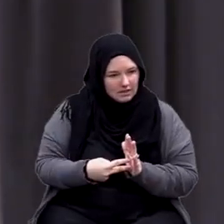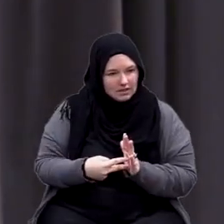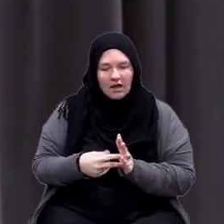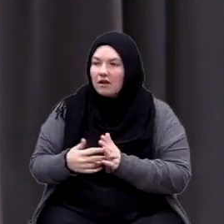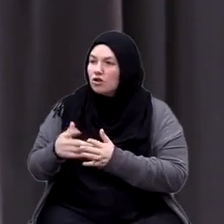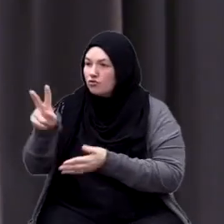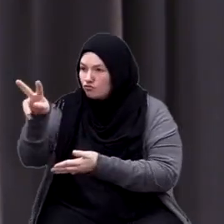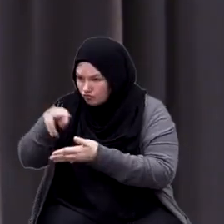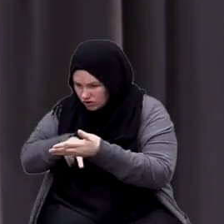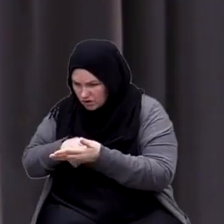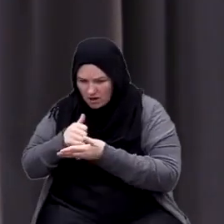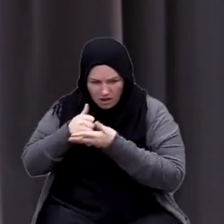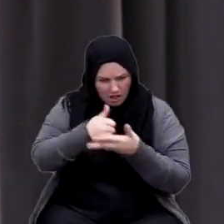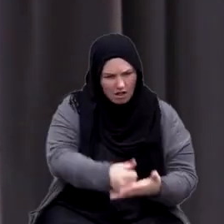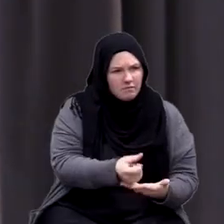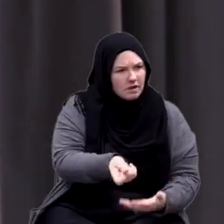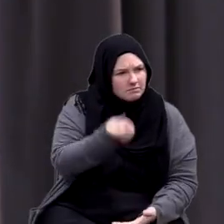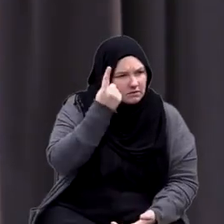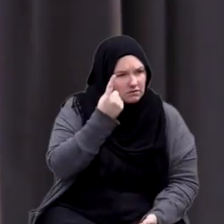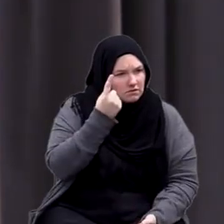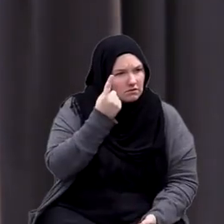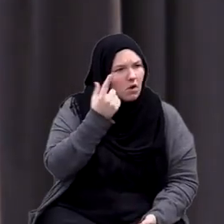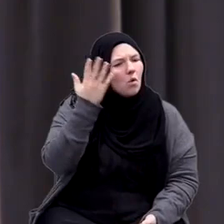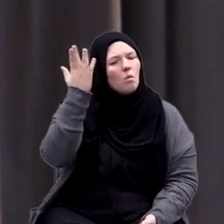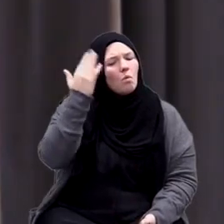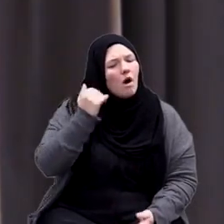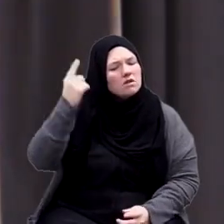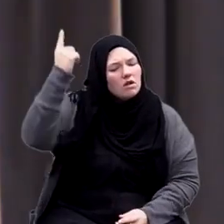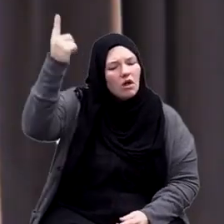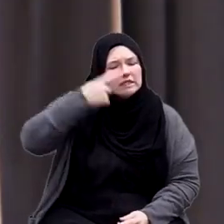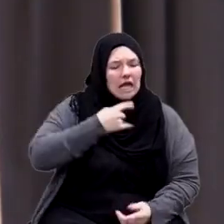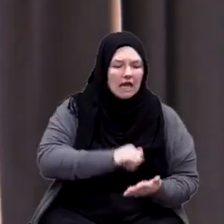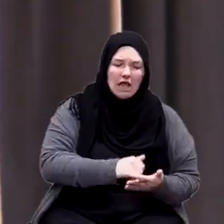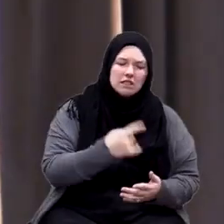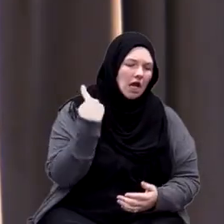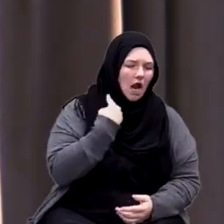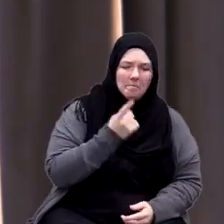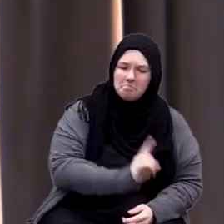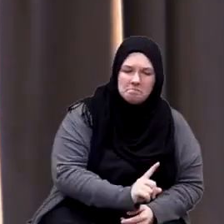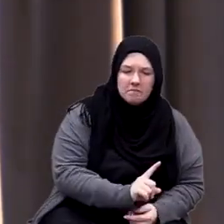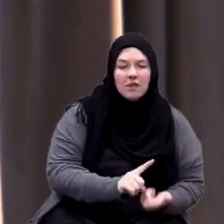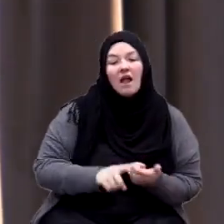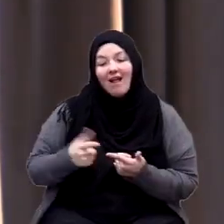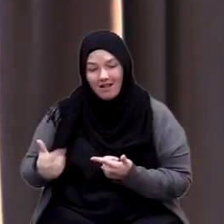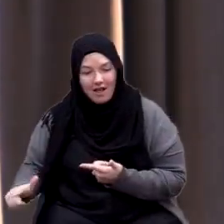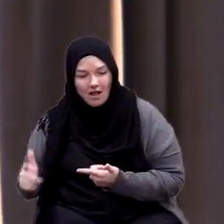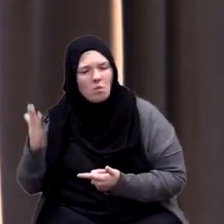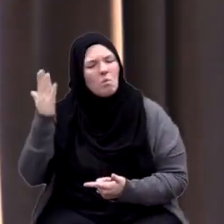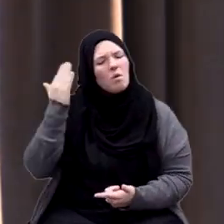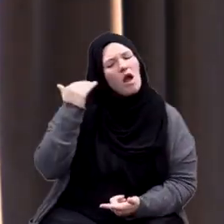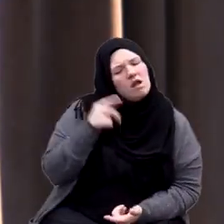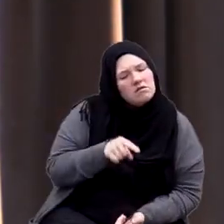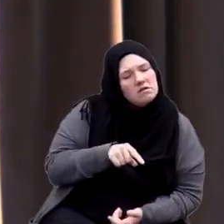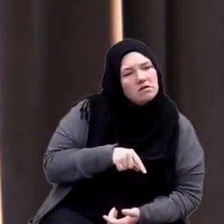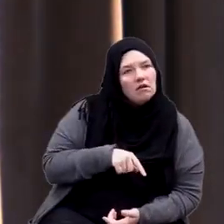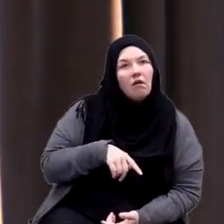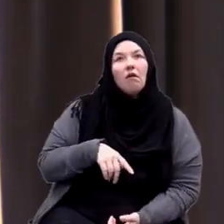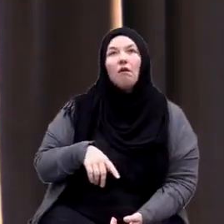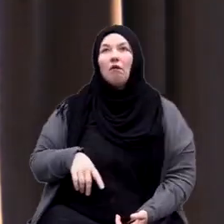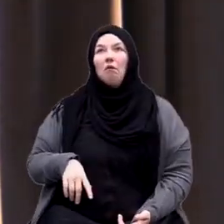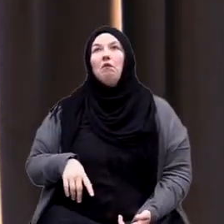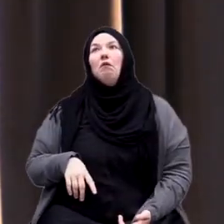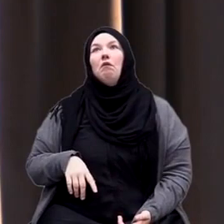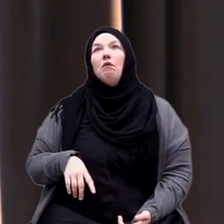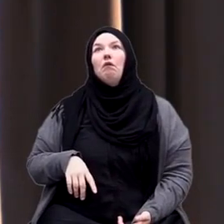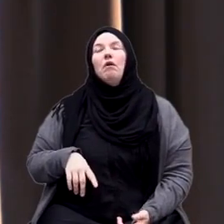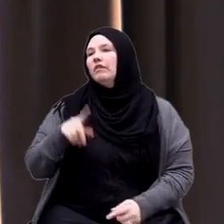it, how to fathom. Why does Allah say this is haram and this is halal? Why? They would not